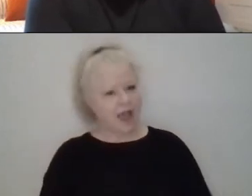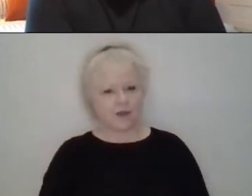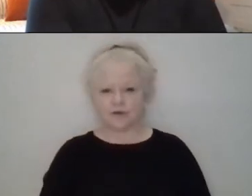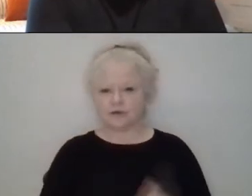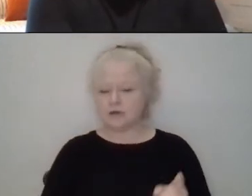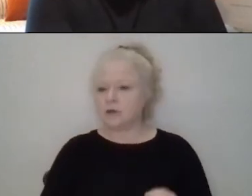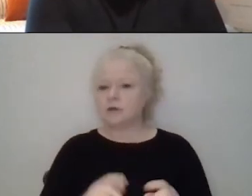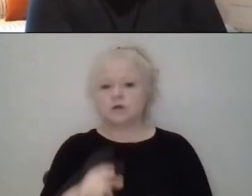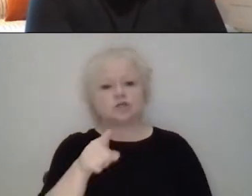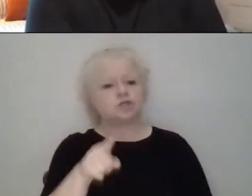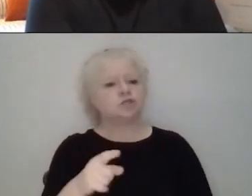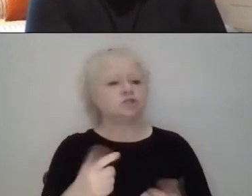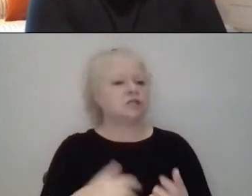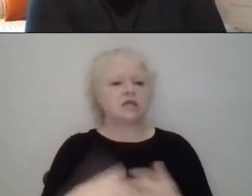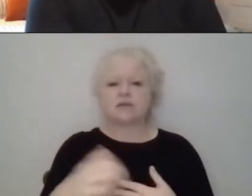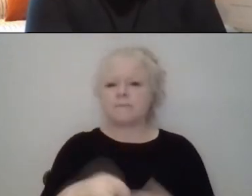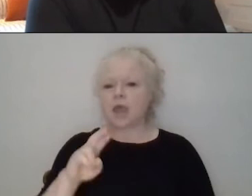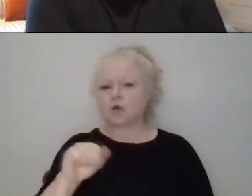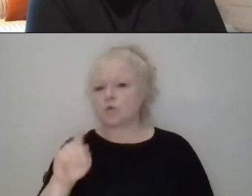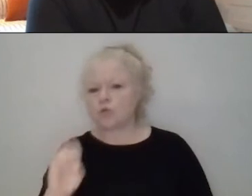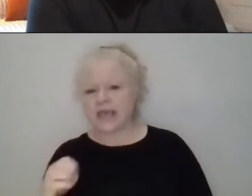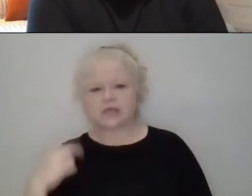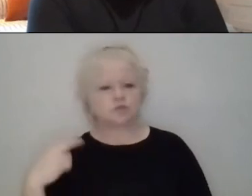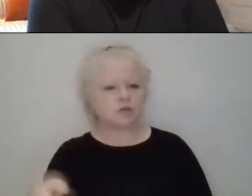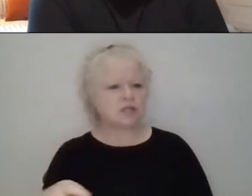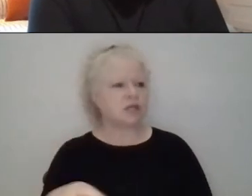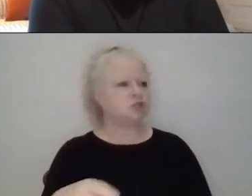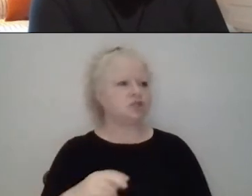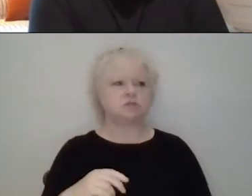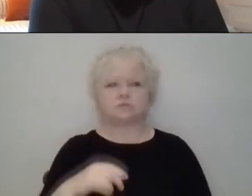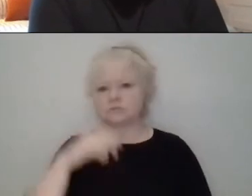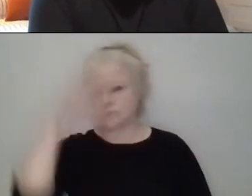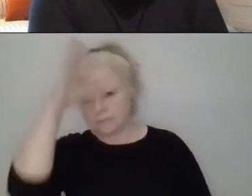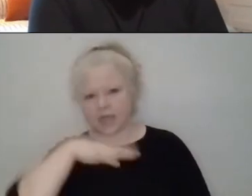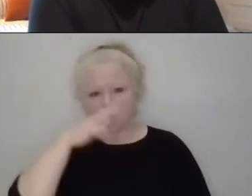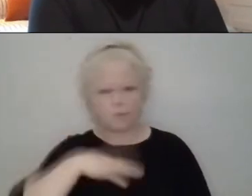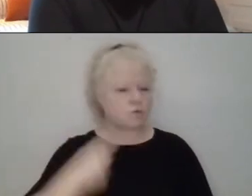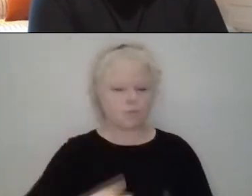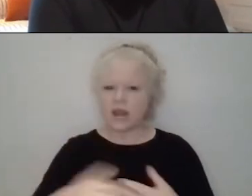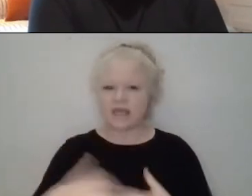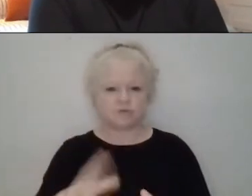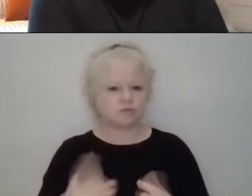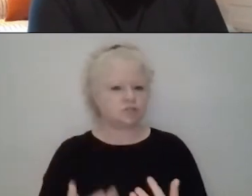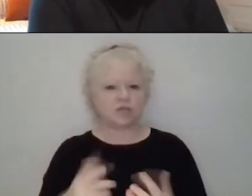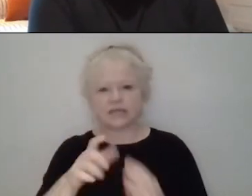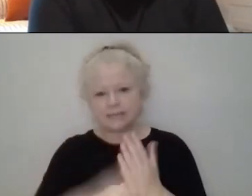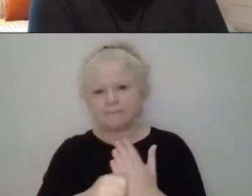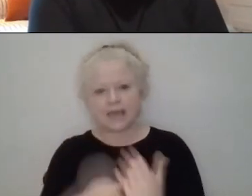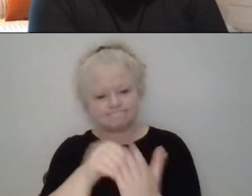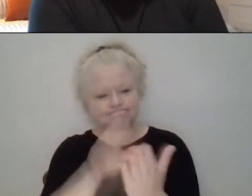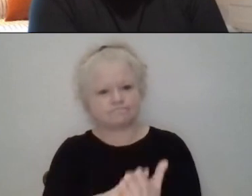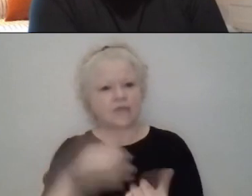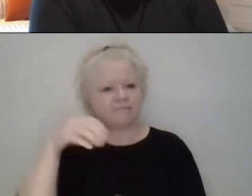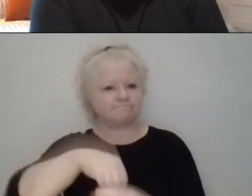design, no matter race, religion, background, gender, orientation. And yeah, it's just a really inspiring place to